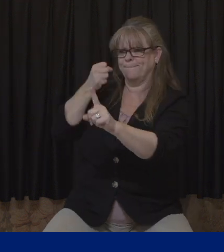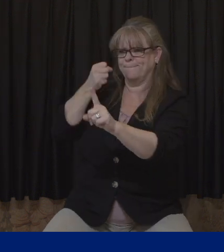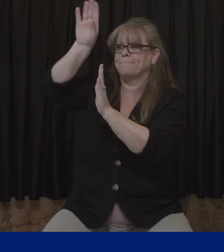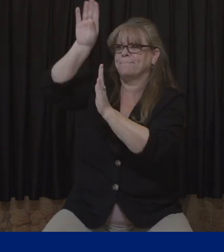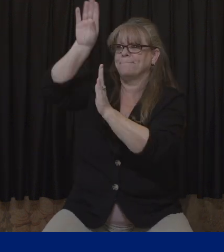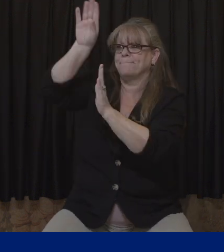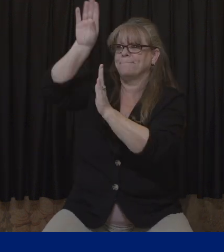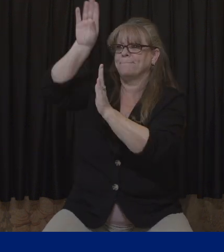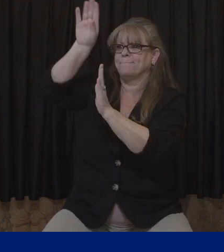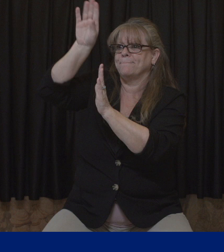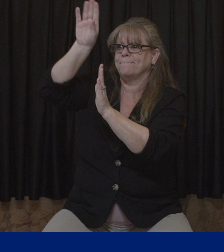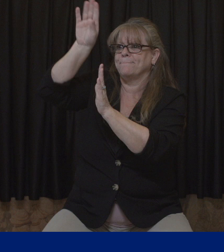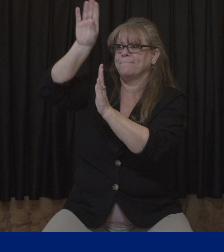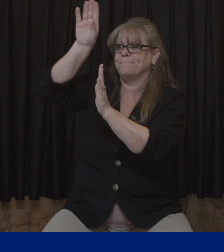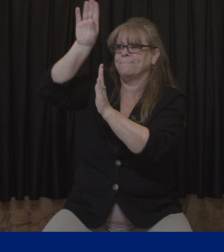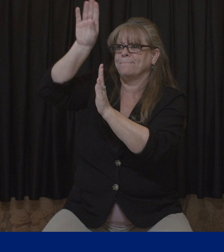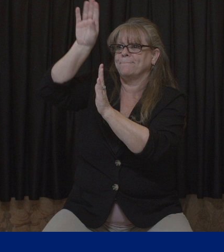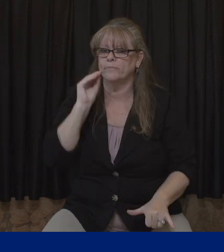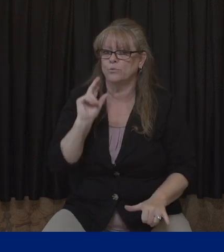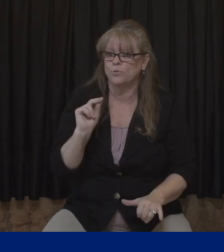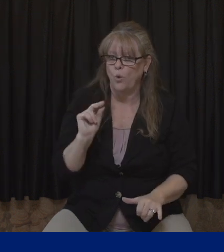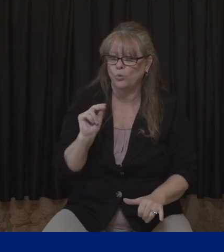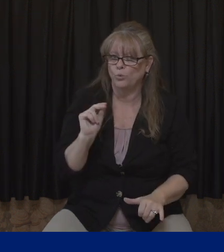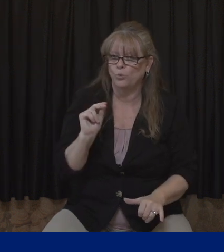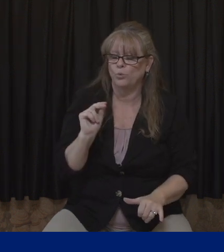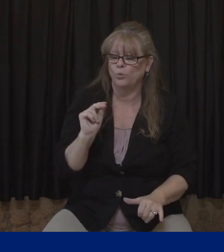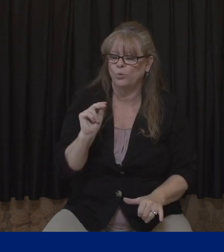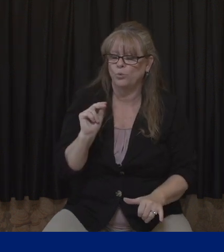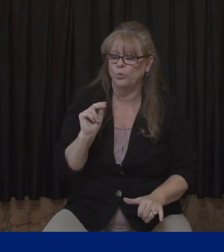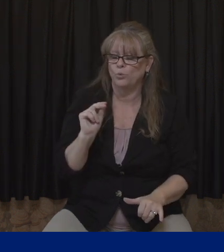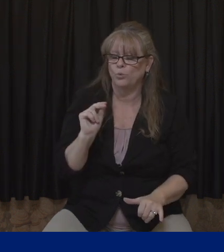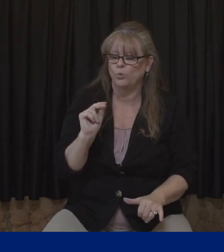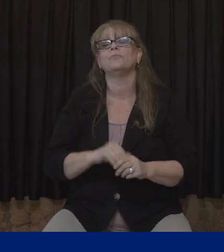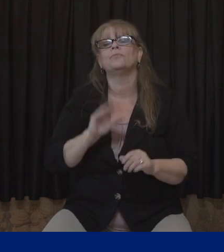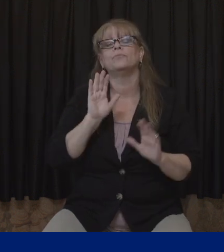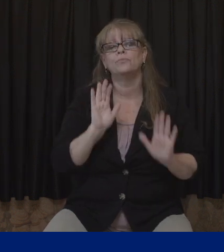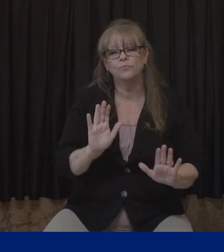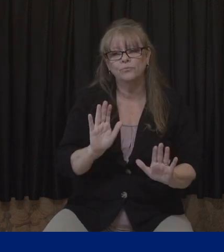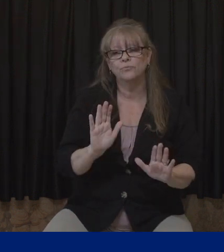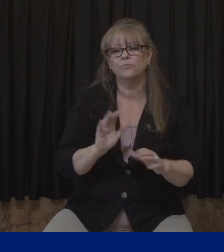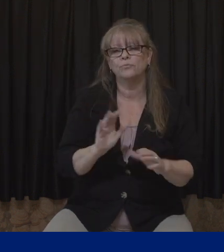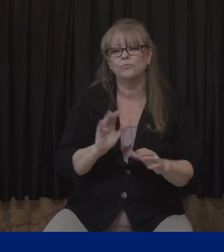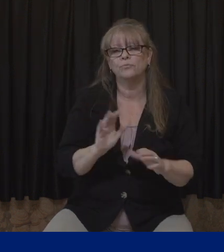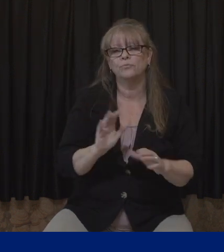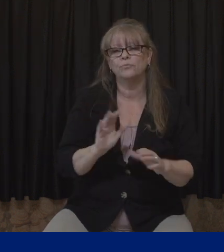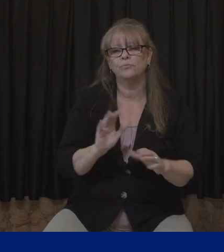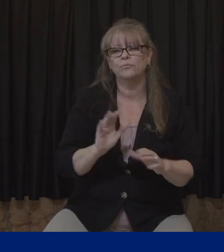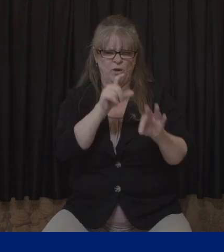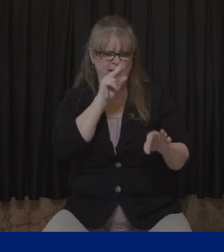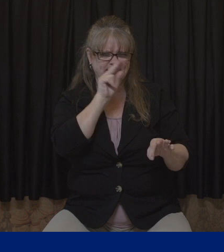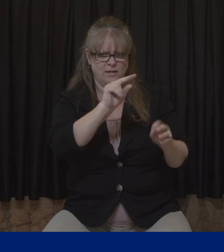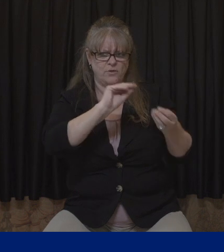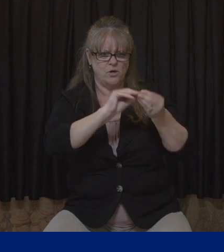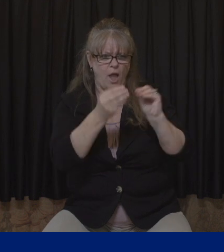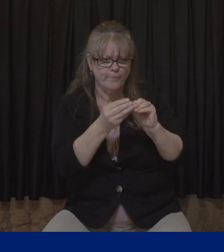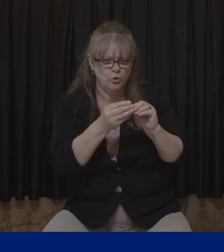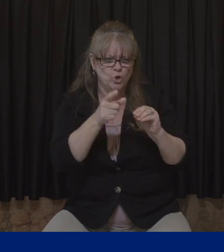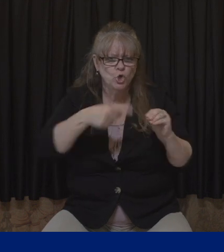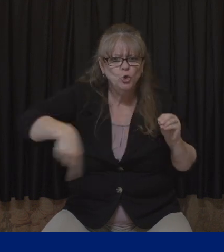evidence that we've seen shows that extending the stay-at-home order would not reduce the severity without the